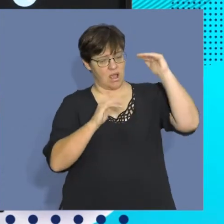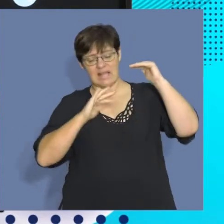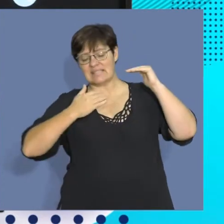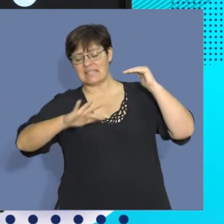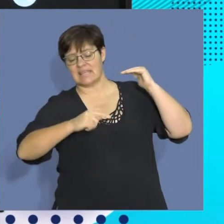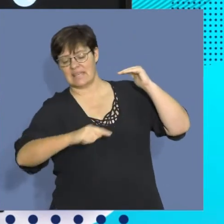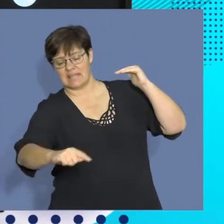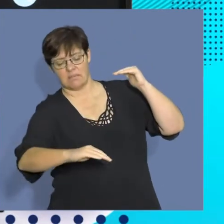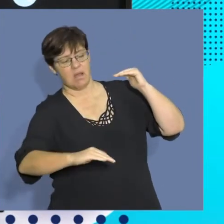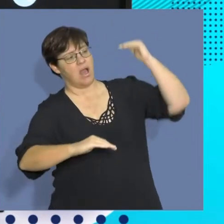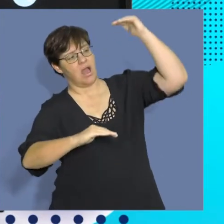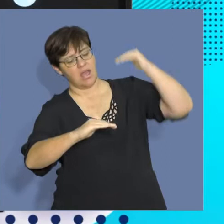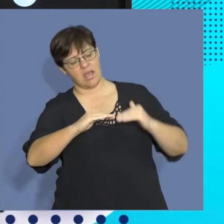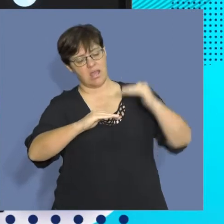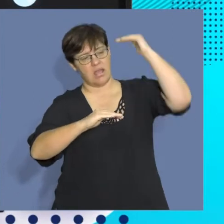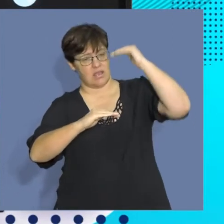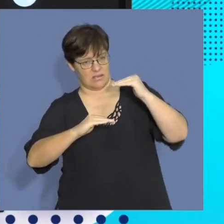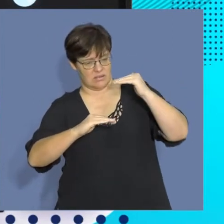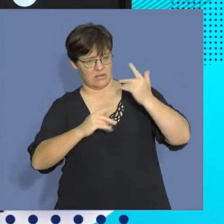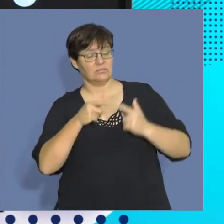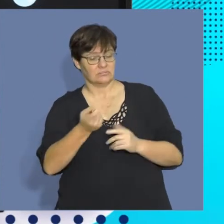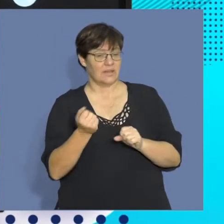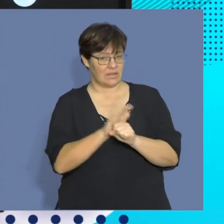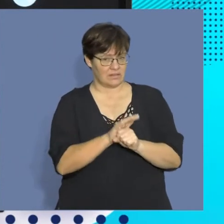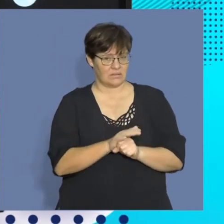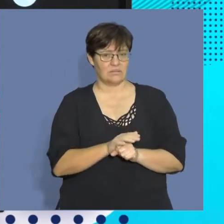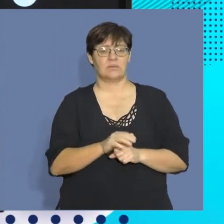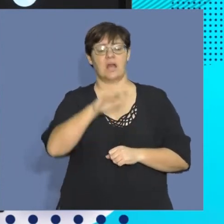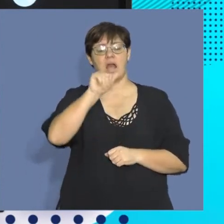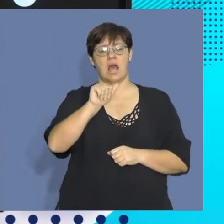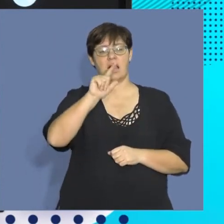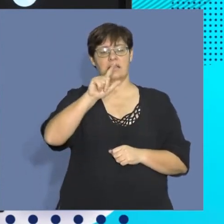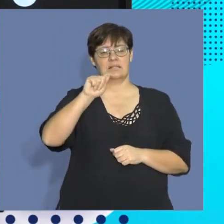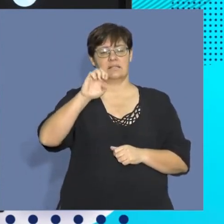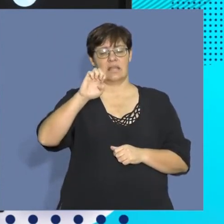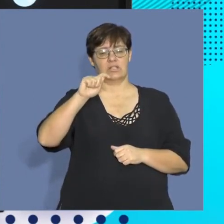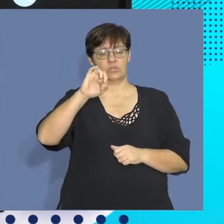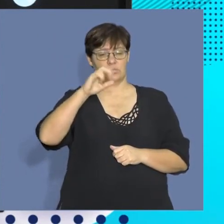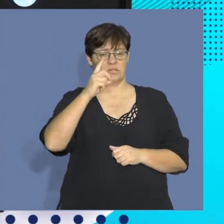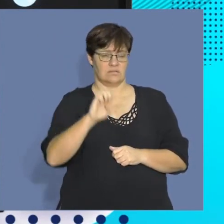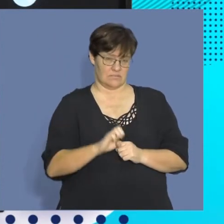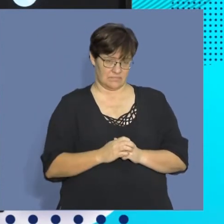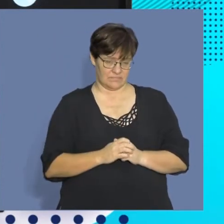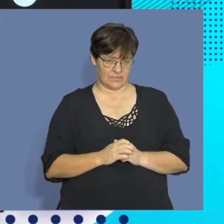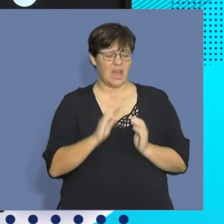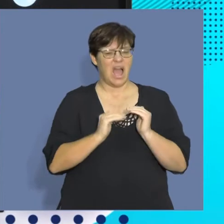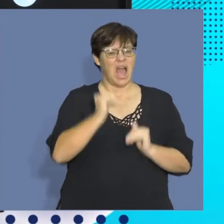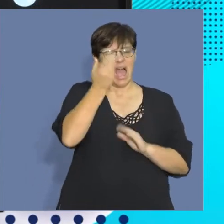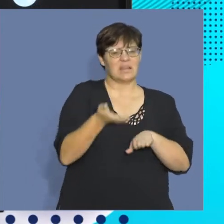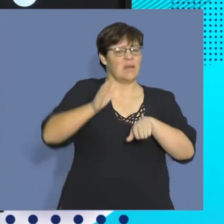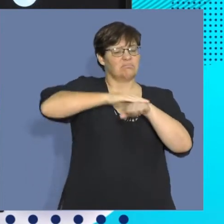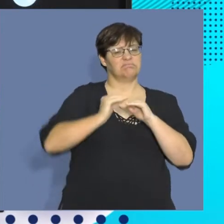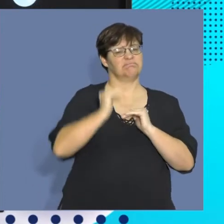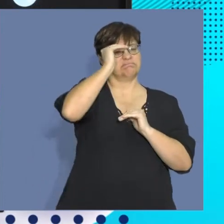the area in relation to the sea. So height above sea level will be altitude. So guys, we've gone through